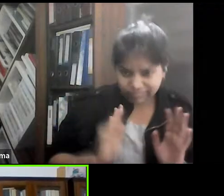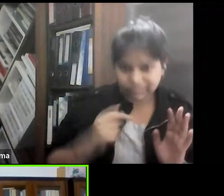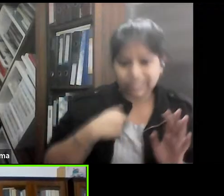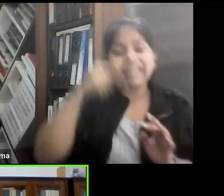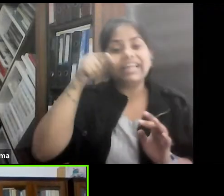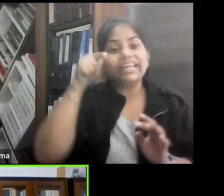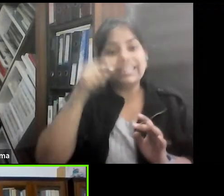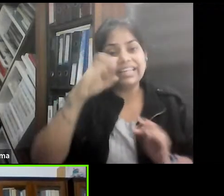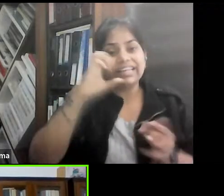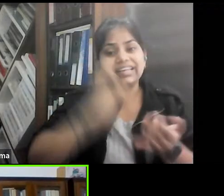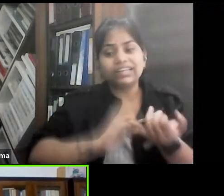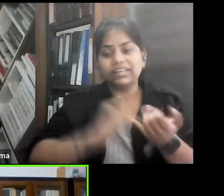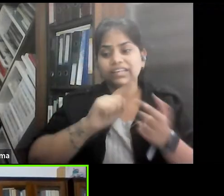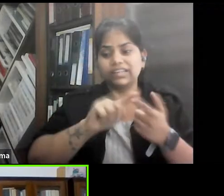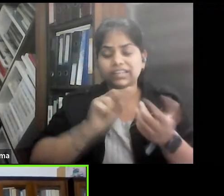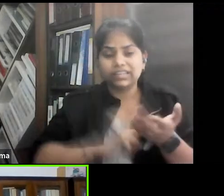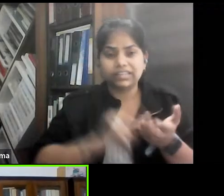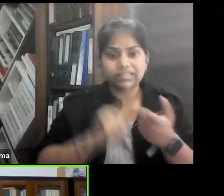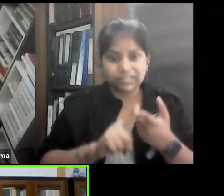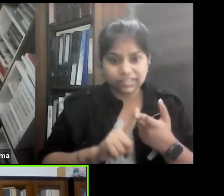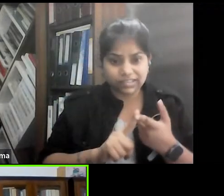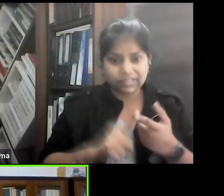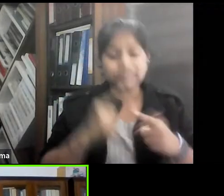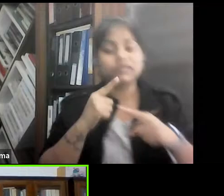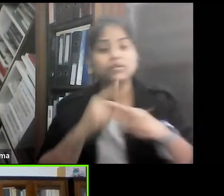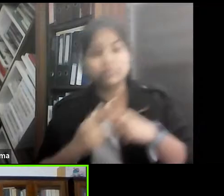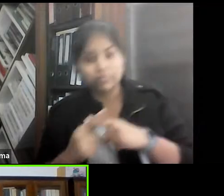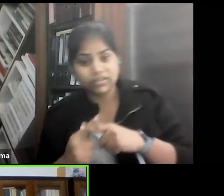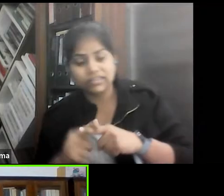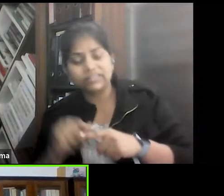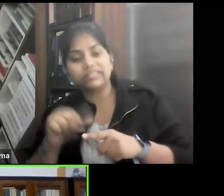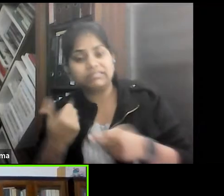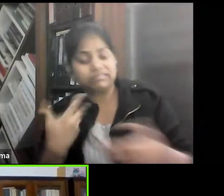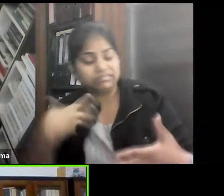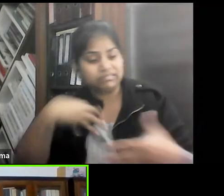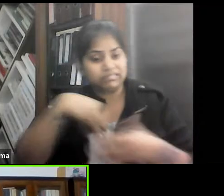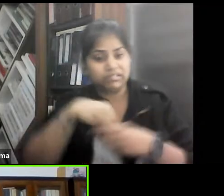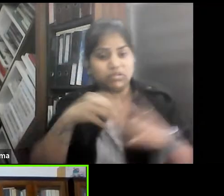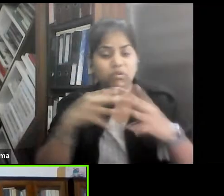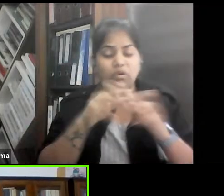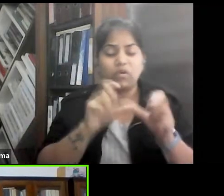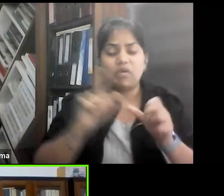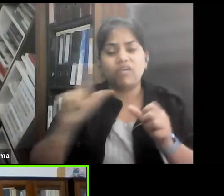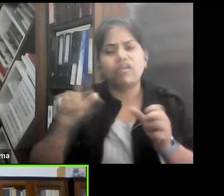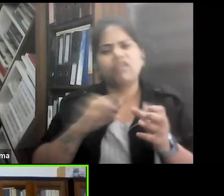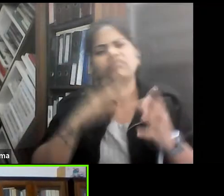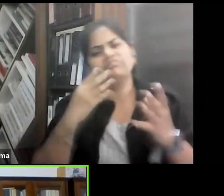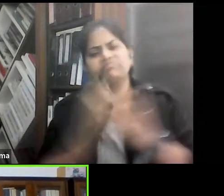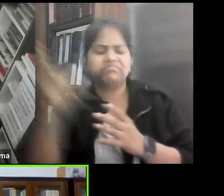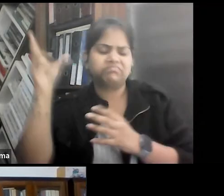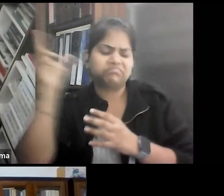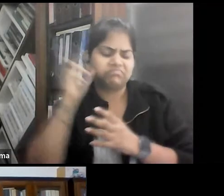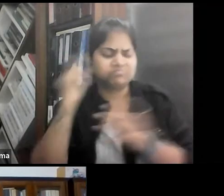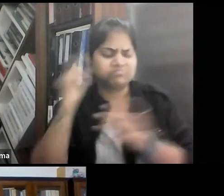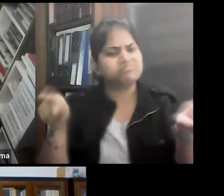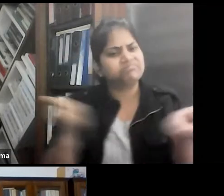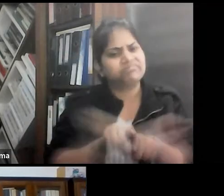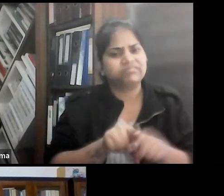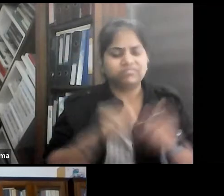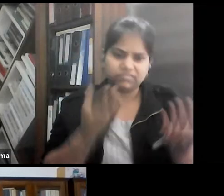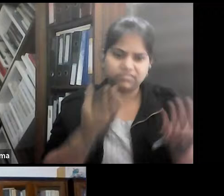about, including the wall that you talked about, sounds all very familiar to us as well.